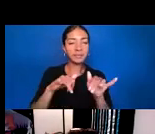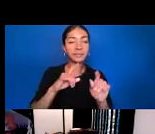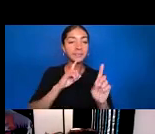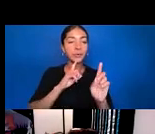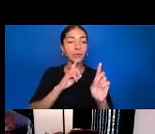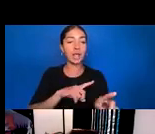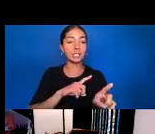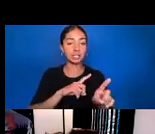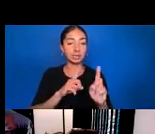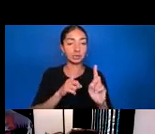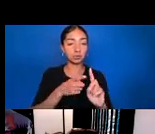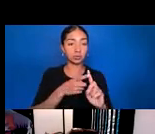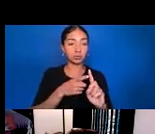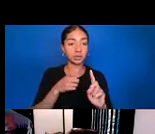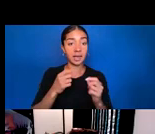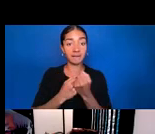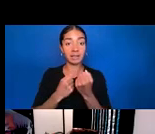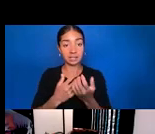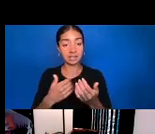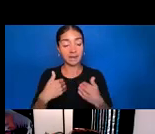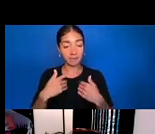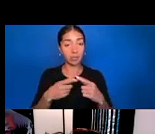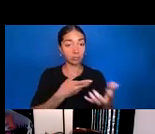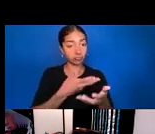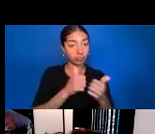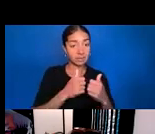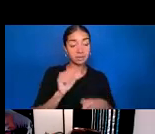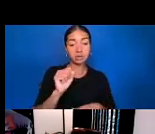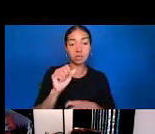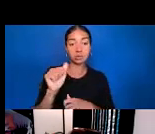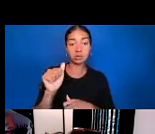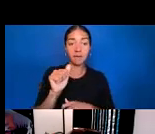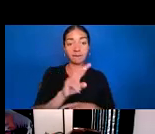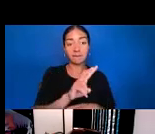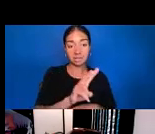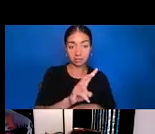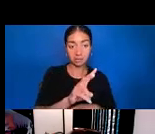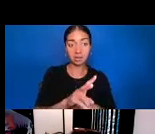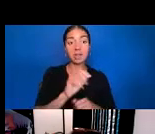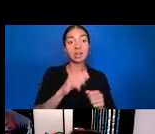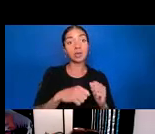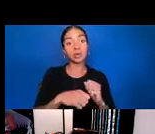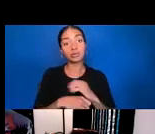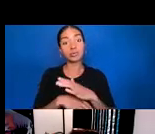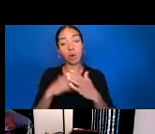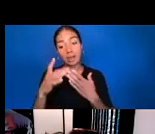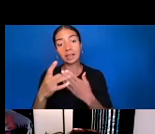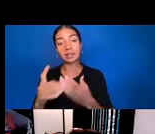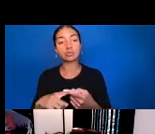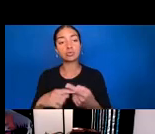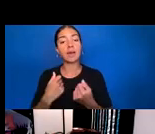assault victims that may lead to or indicate advocate burnout.